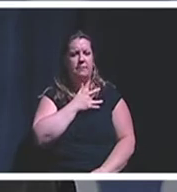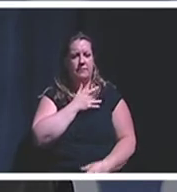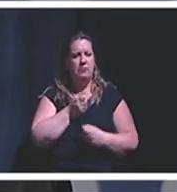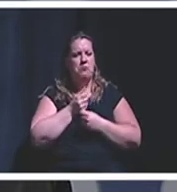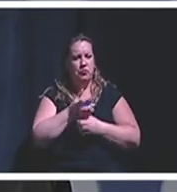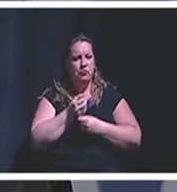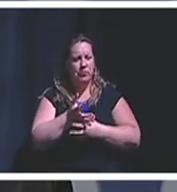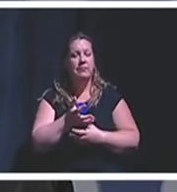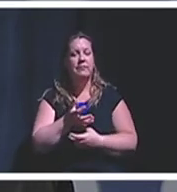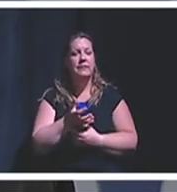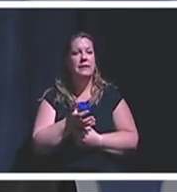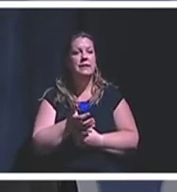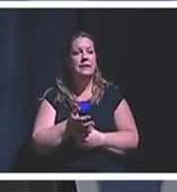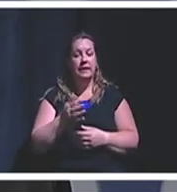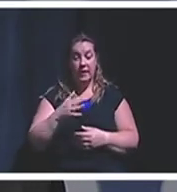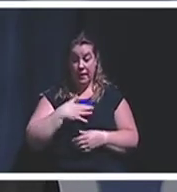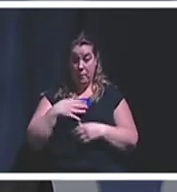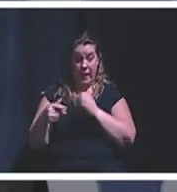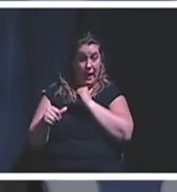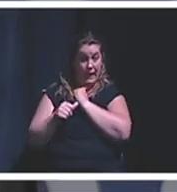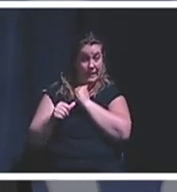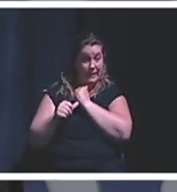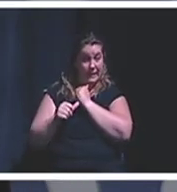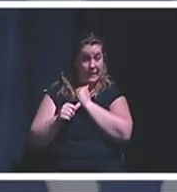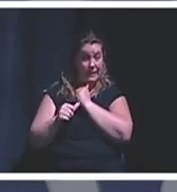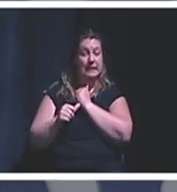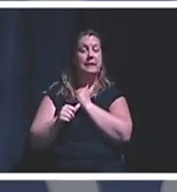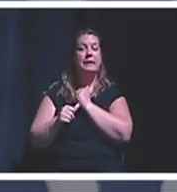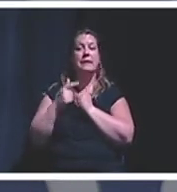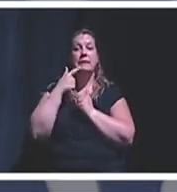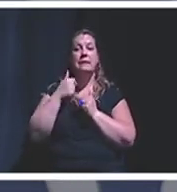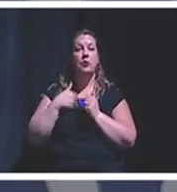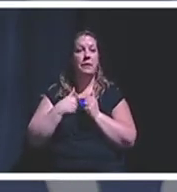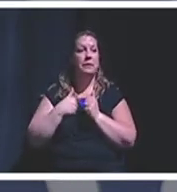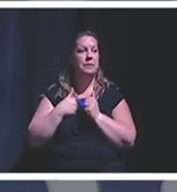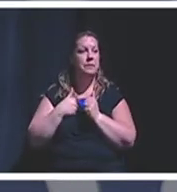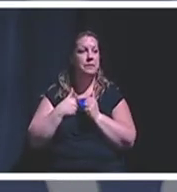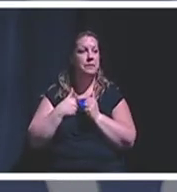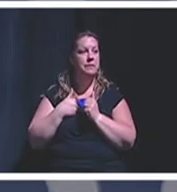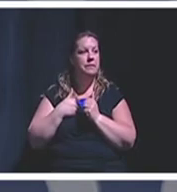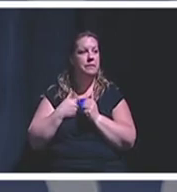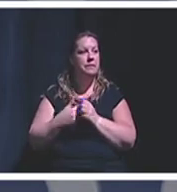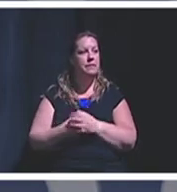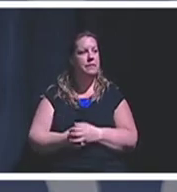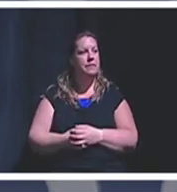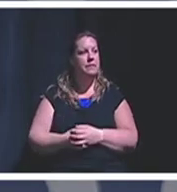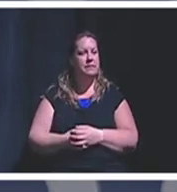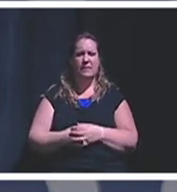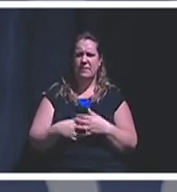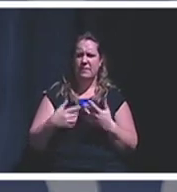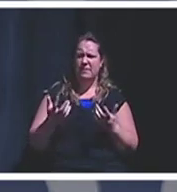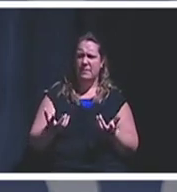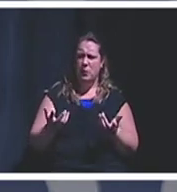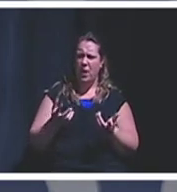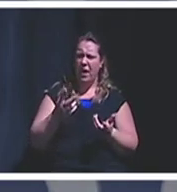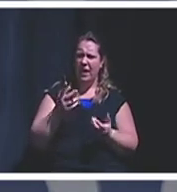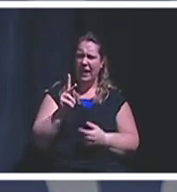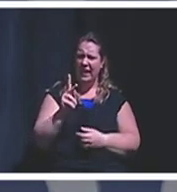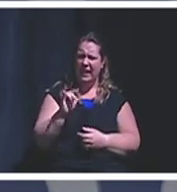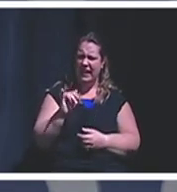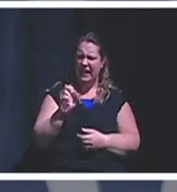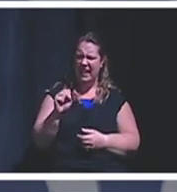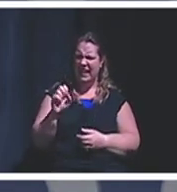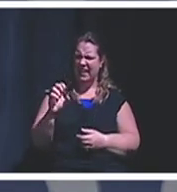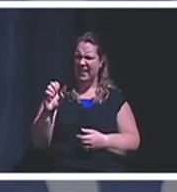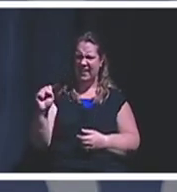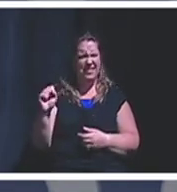My judicial assistant said, Judge, kiss. Well, I said, first, what do you mean by kiss? She